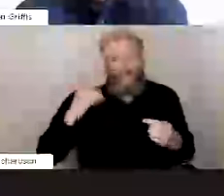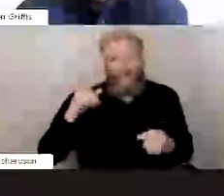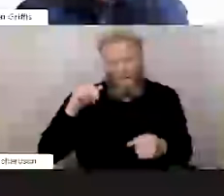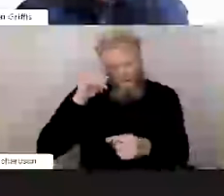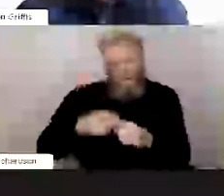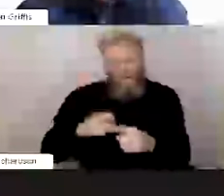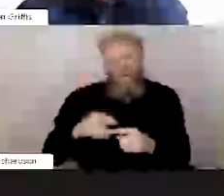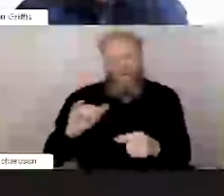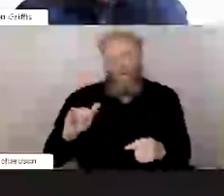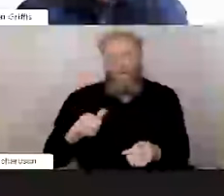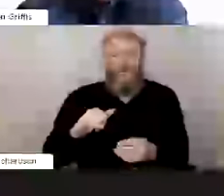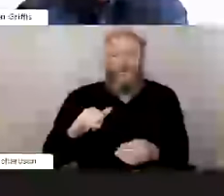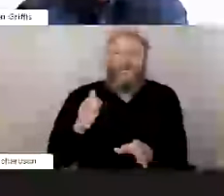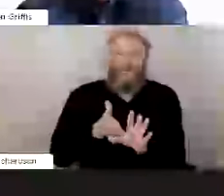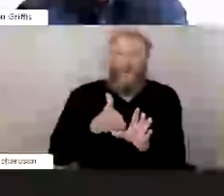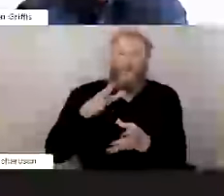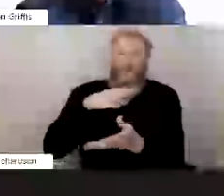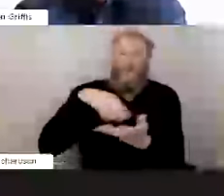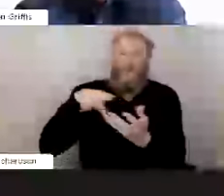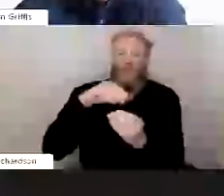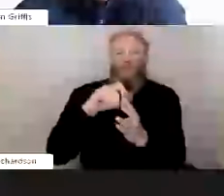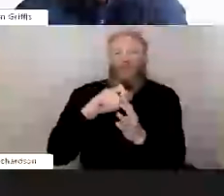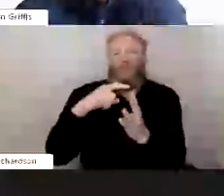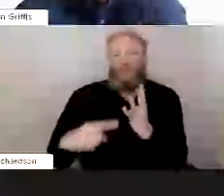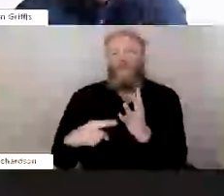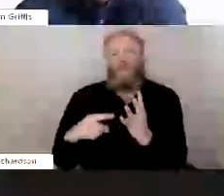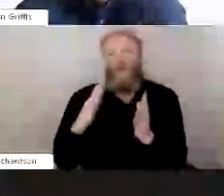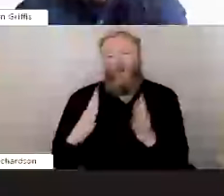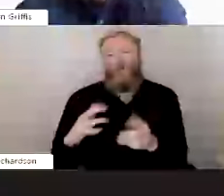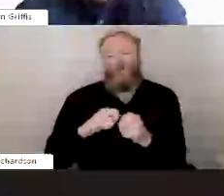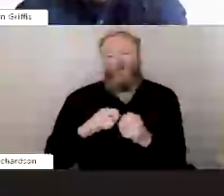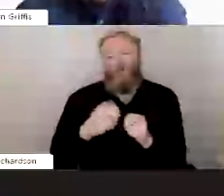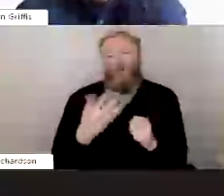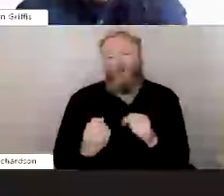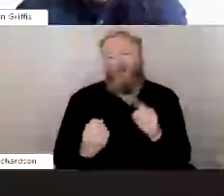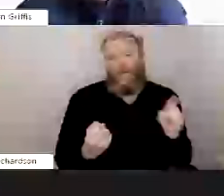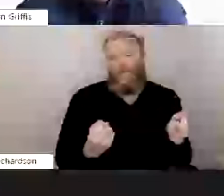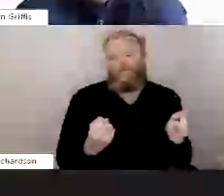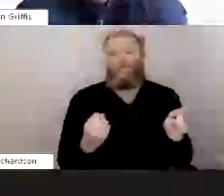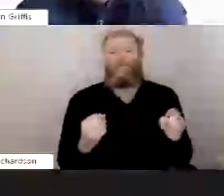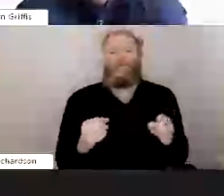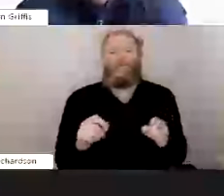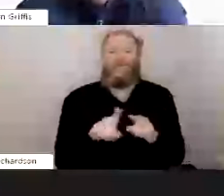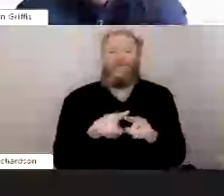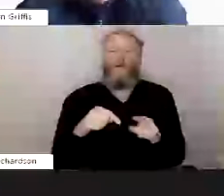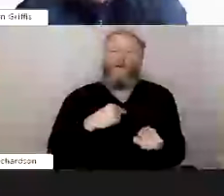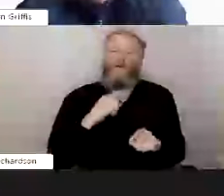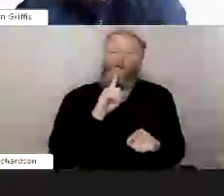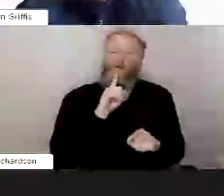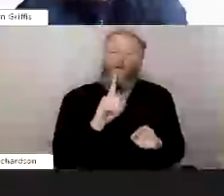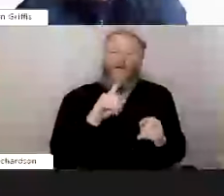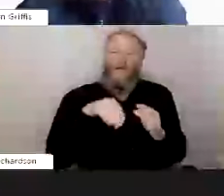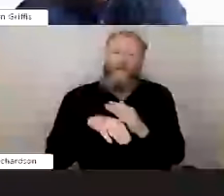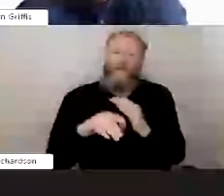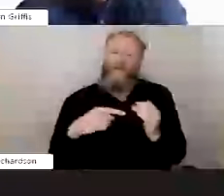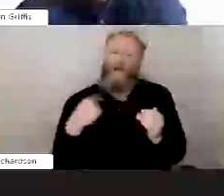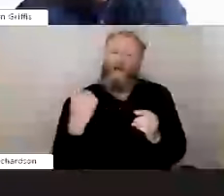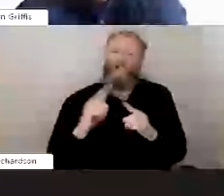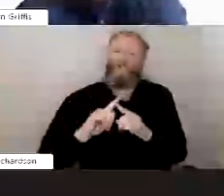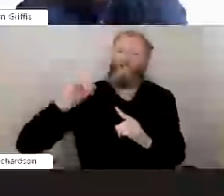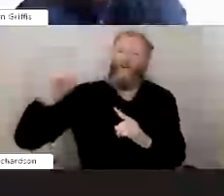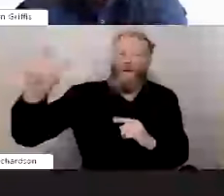So some really concerning things there. Like I said, in our remote communities, if